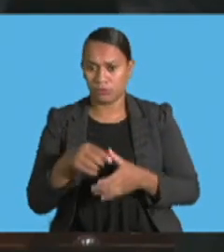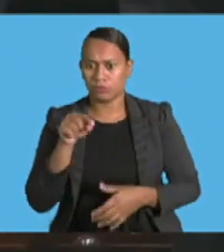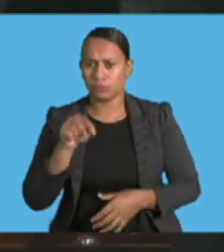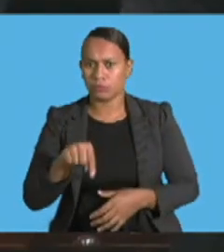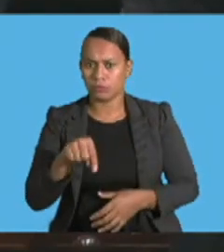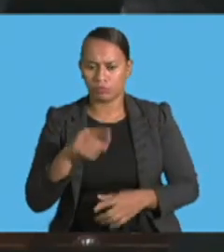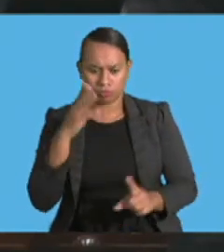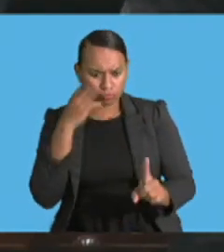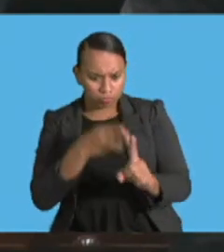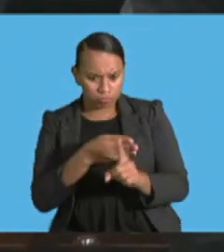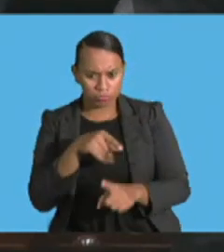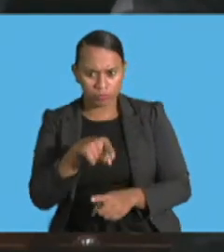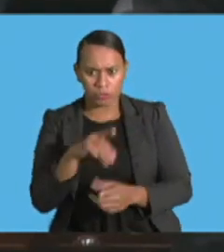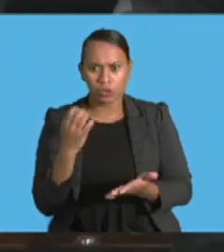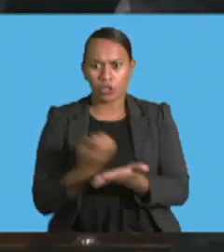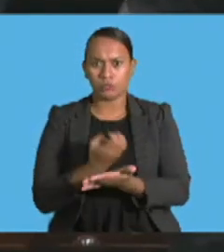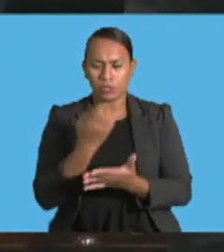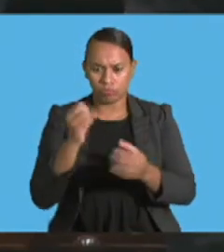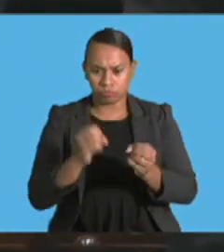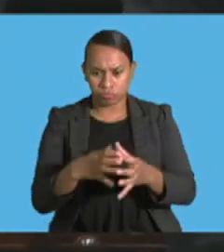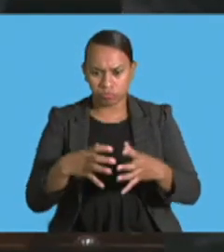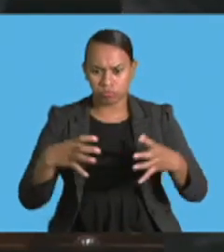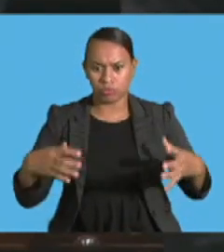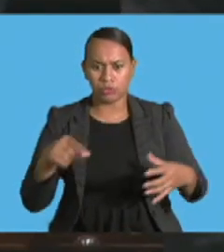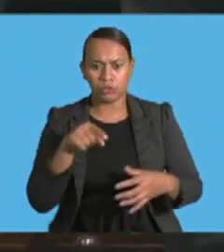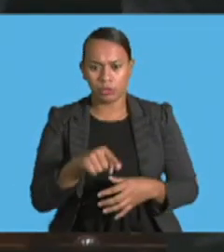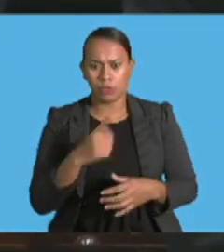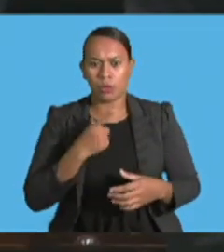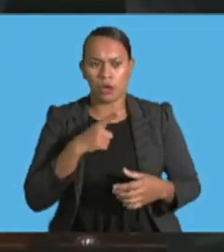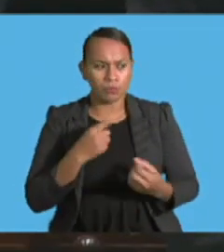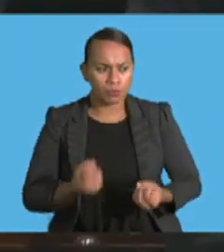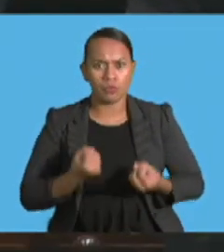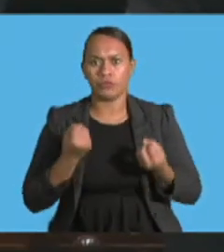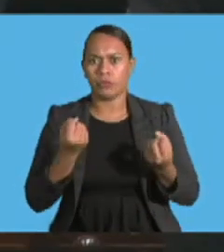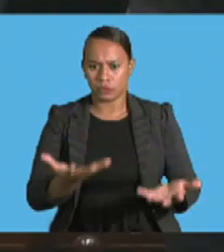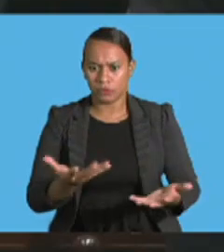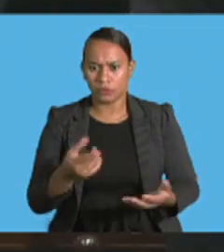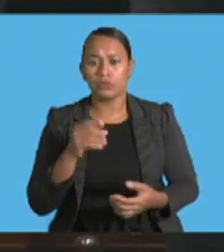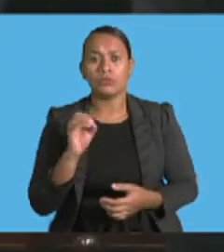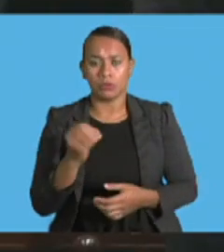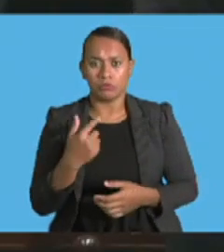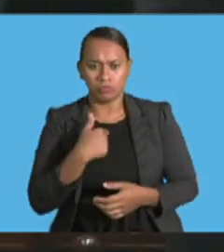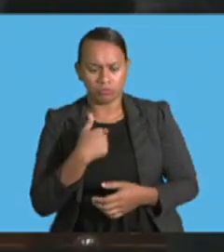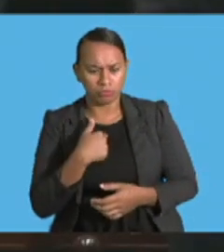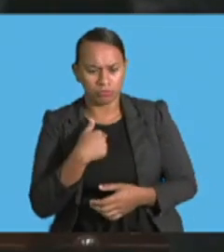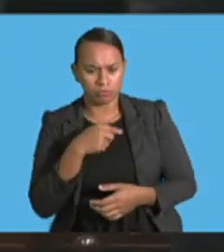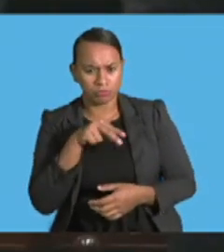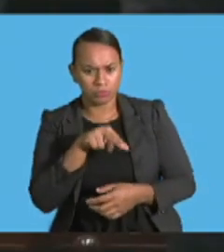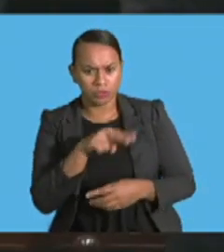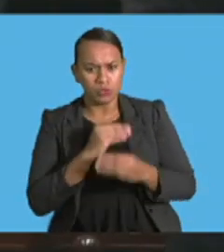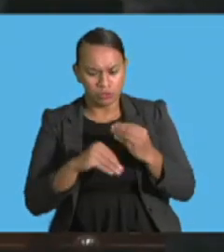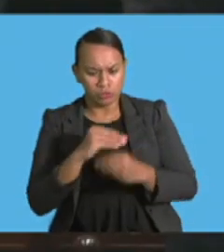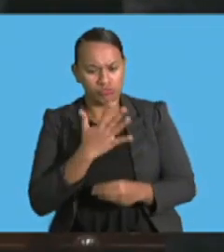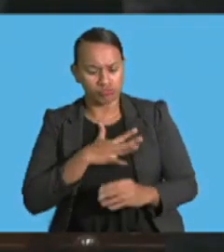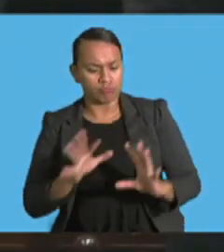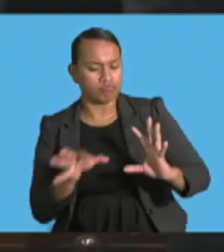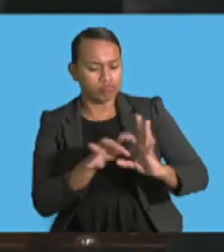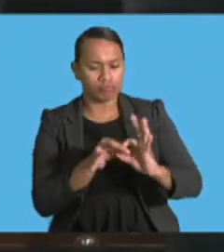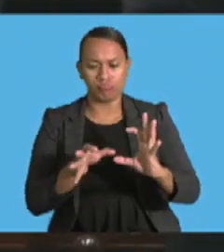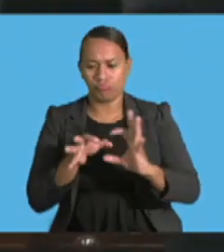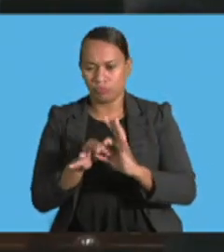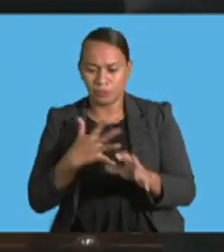economic growth, community income, and jobs. The department has sought to partner with the private sector to achieve faster and more sustainable development